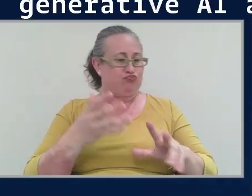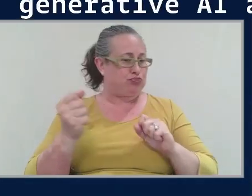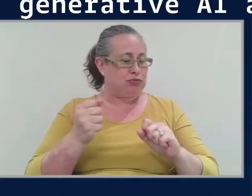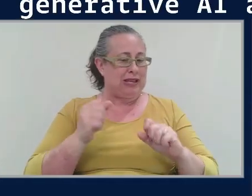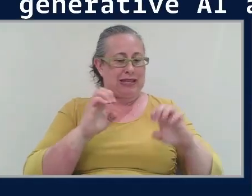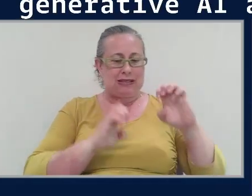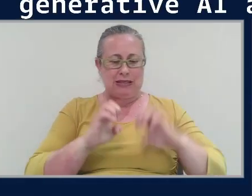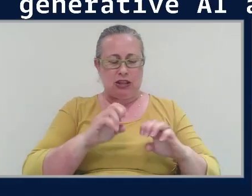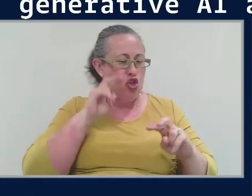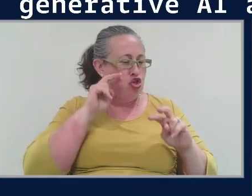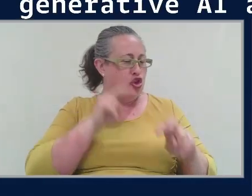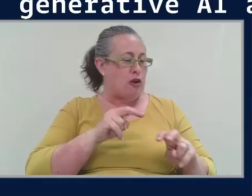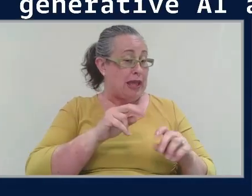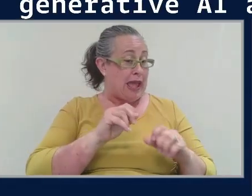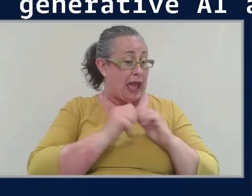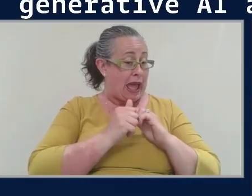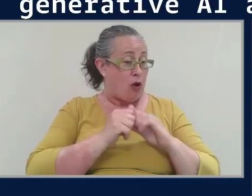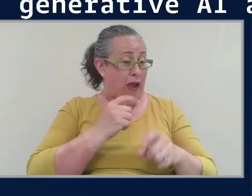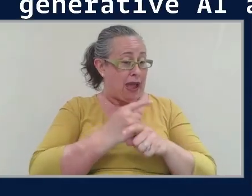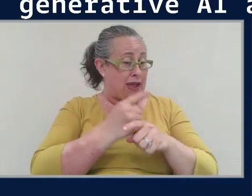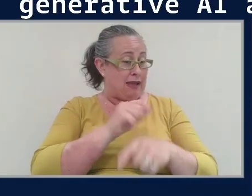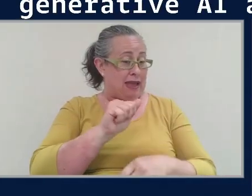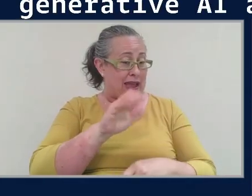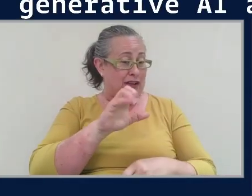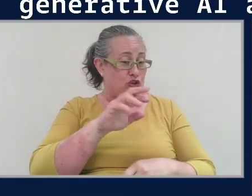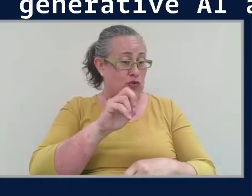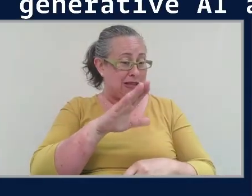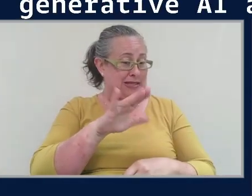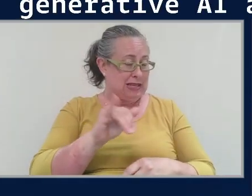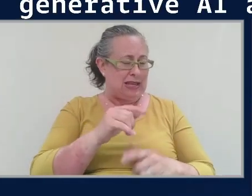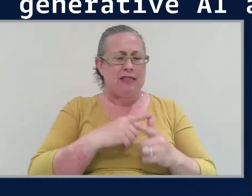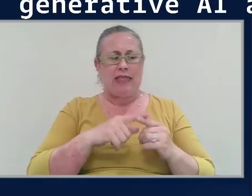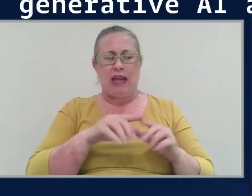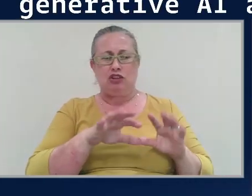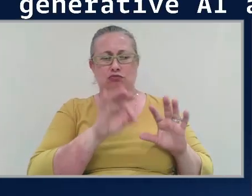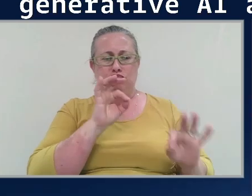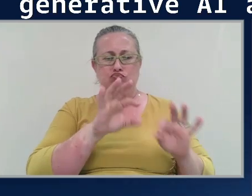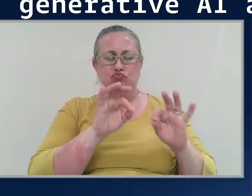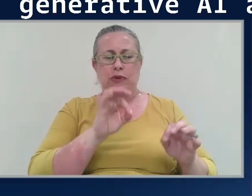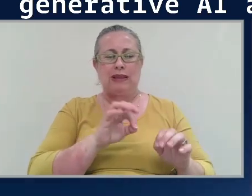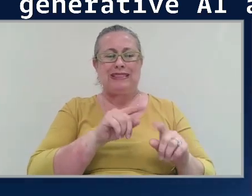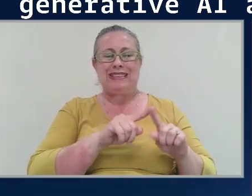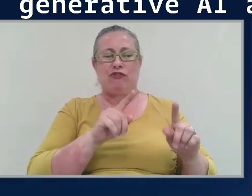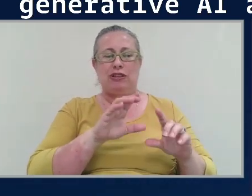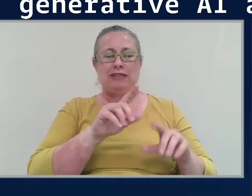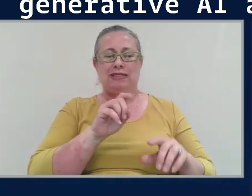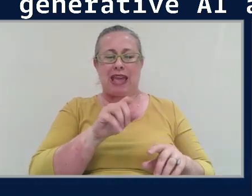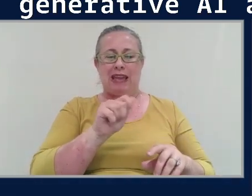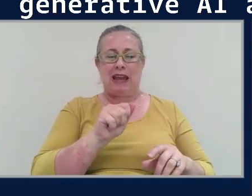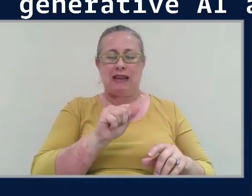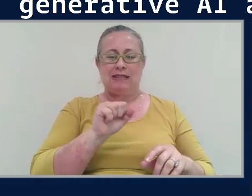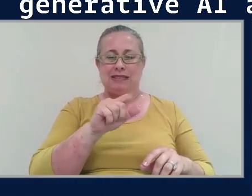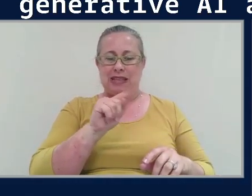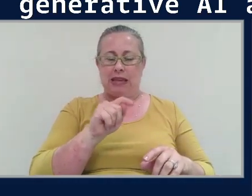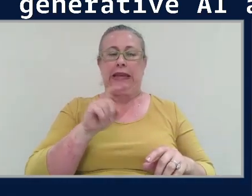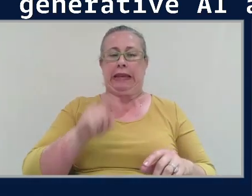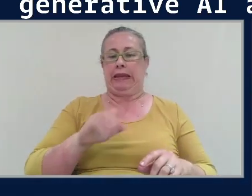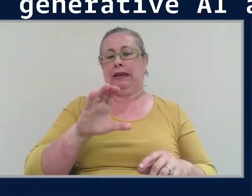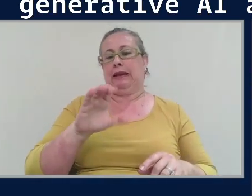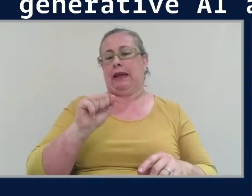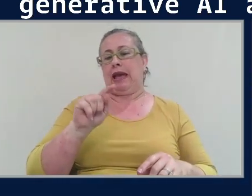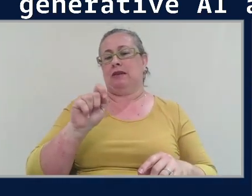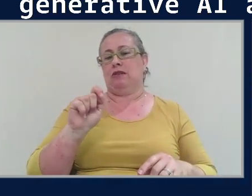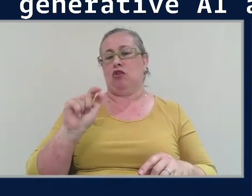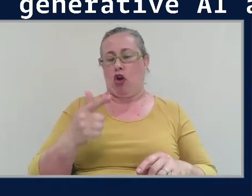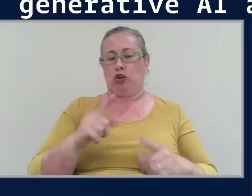you're getting, and then choose different data sets and fit it until you start to get where you want to go. So you need a catalog to do that.